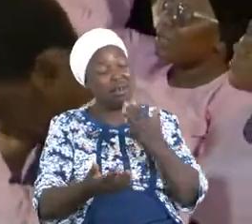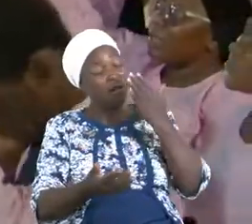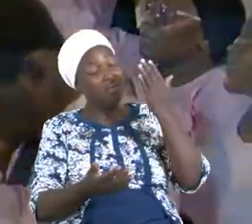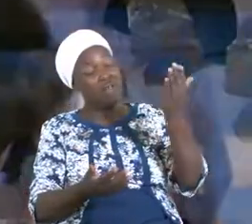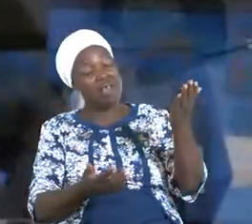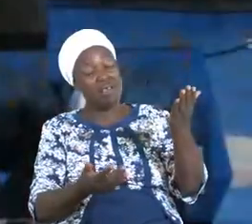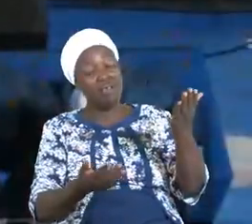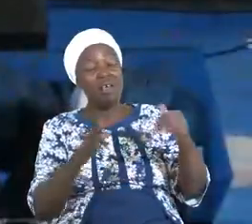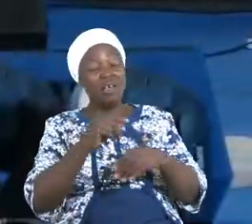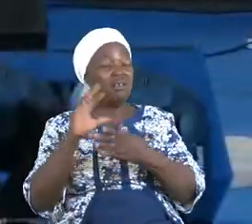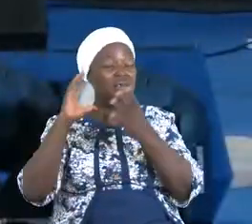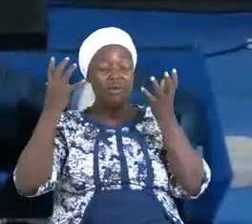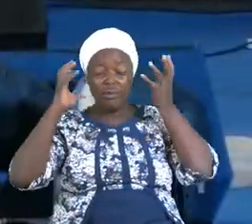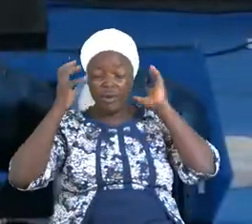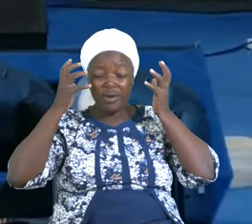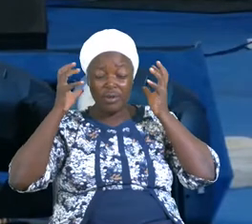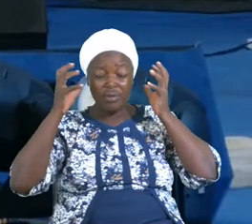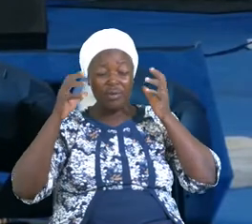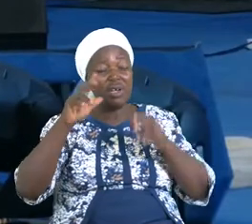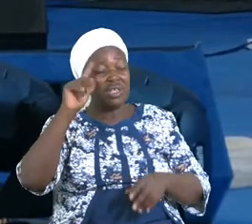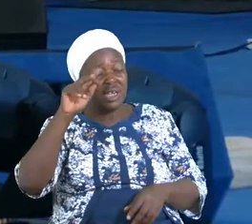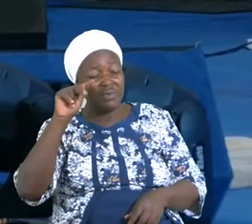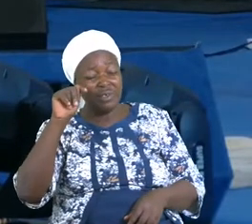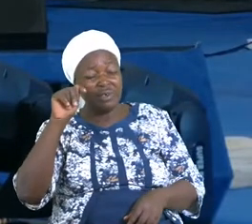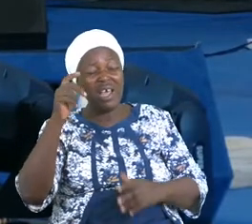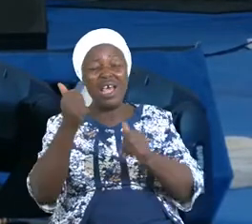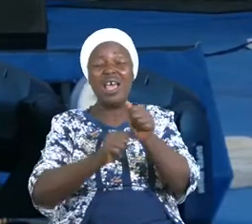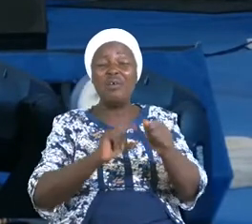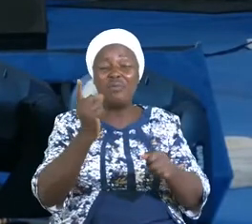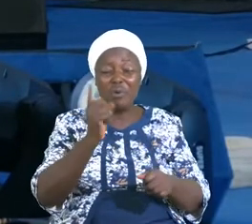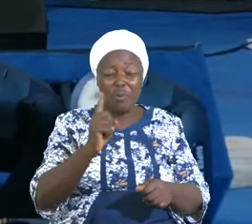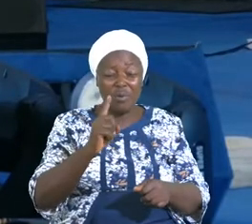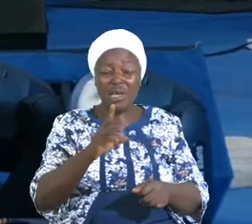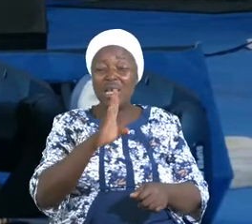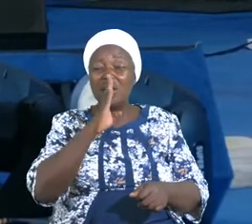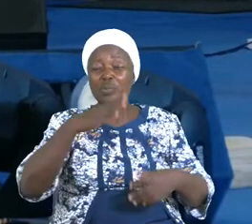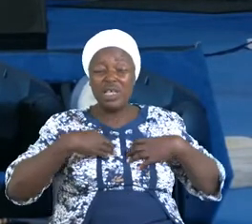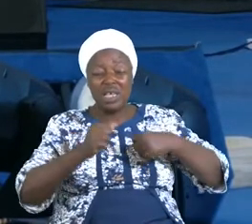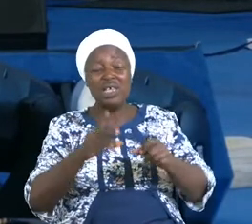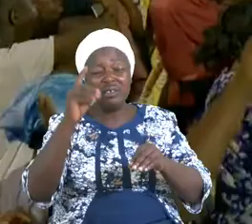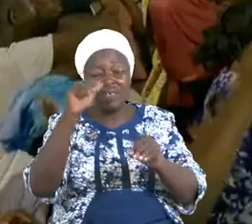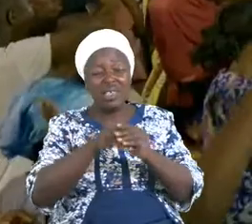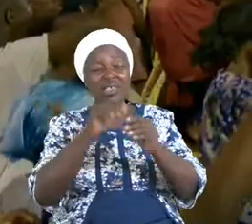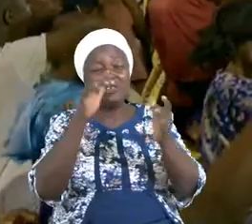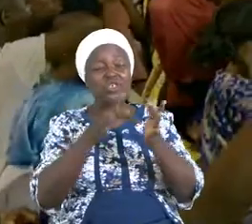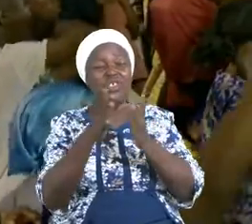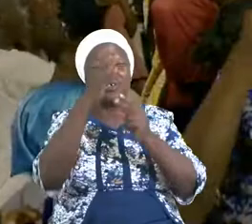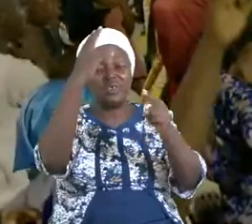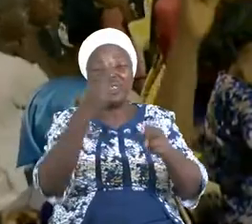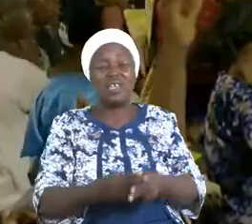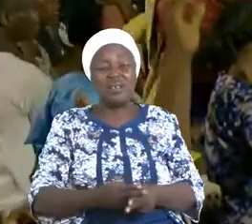Over the television, amen. Everywhere, be healed. healed in Jesus'